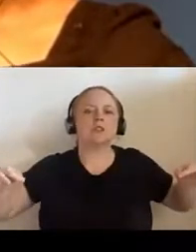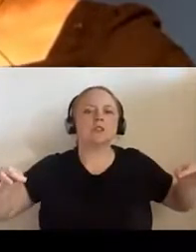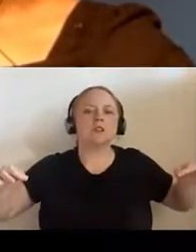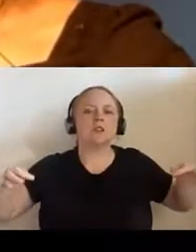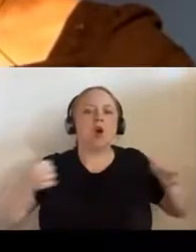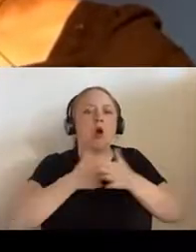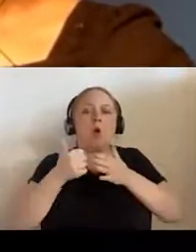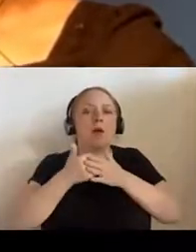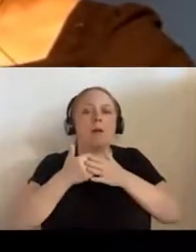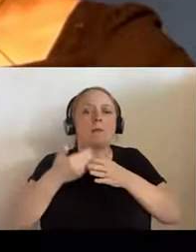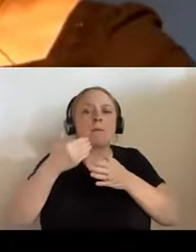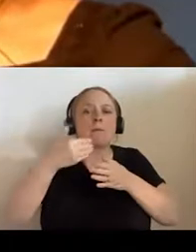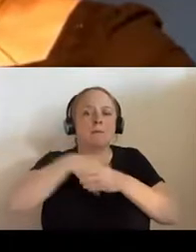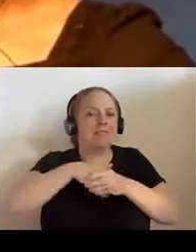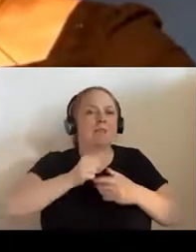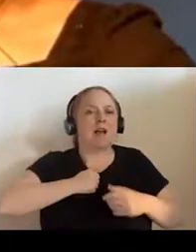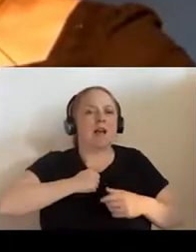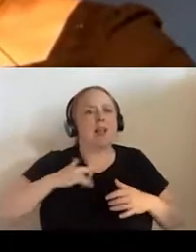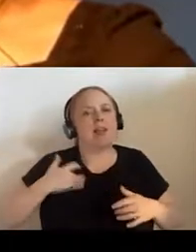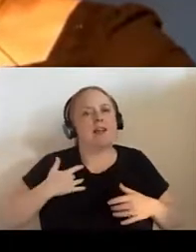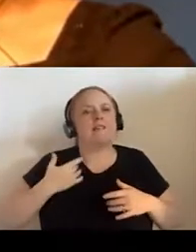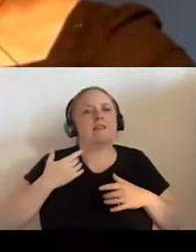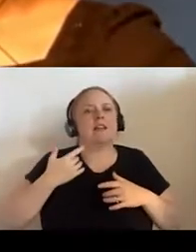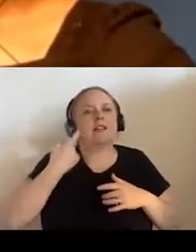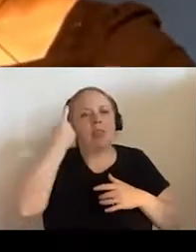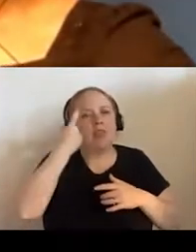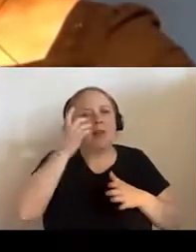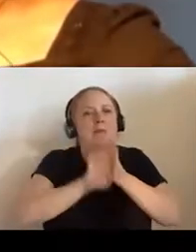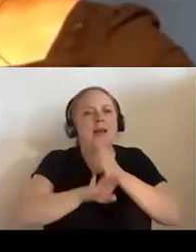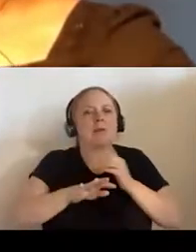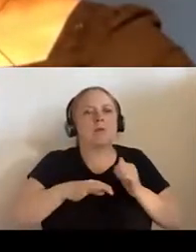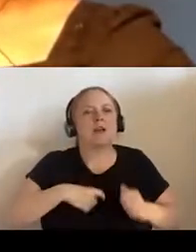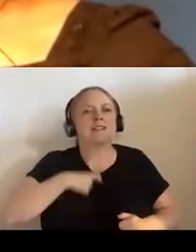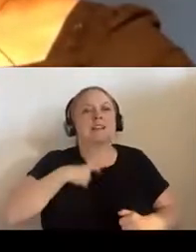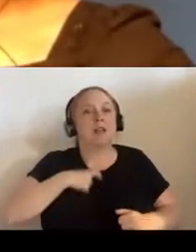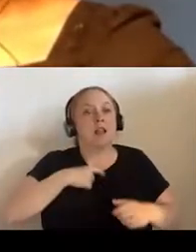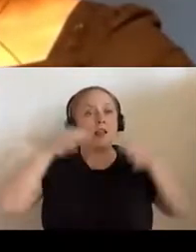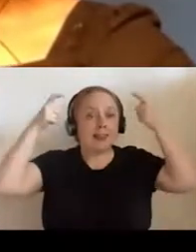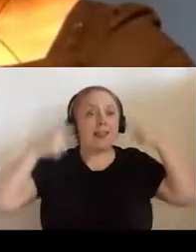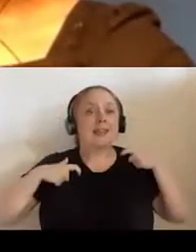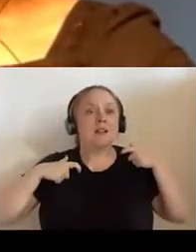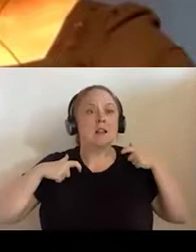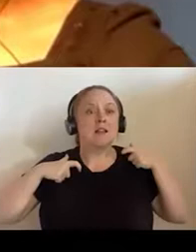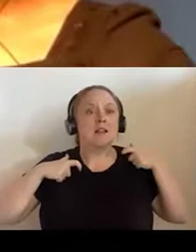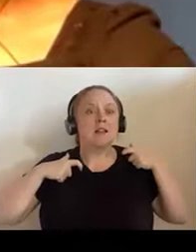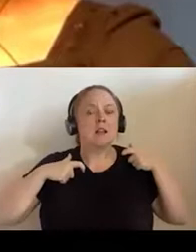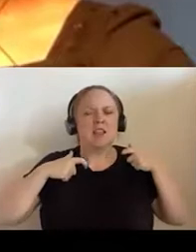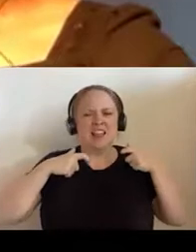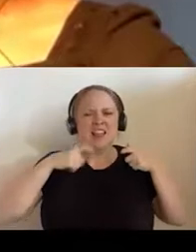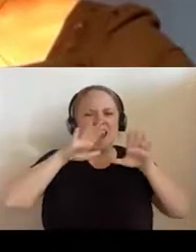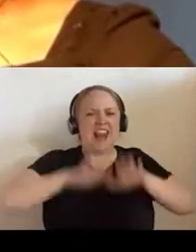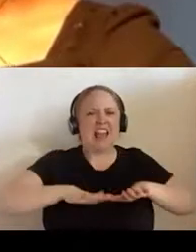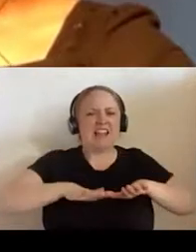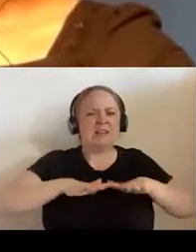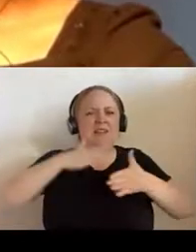in my life and how I think about my identity. Legally, the idea of borders, the idea of lands being divided. At the